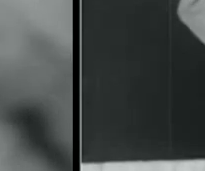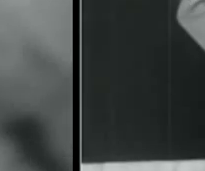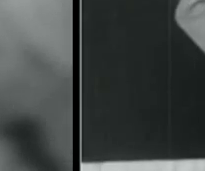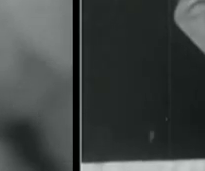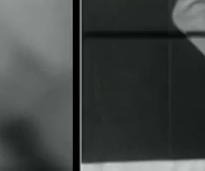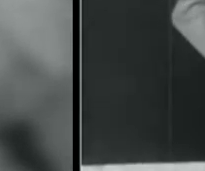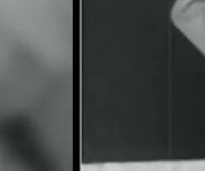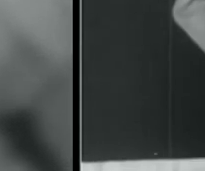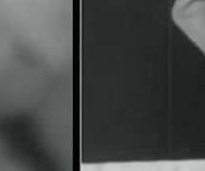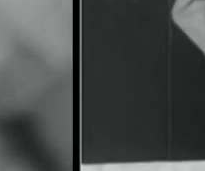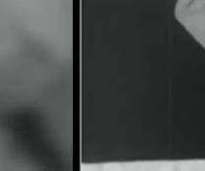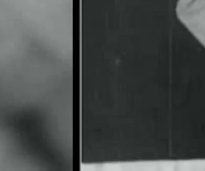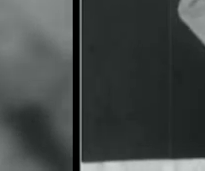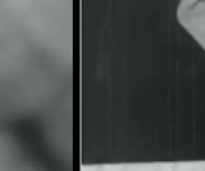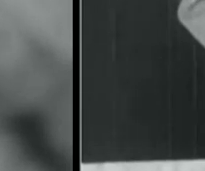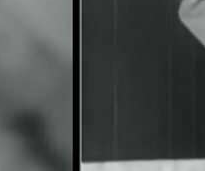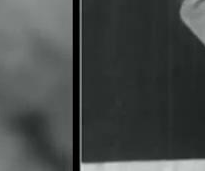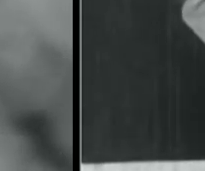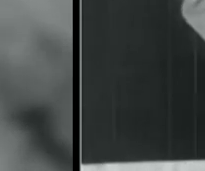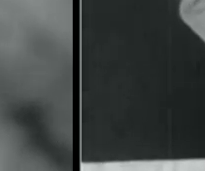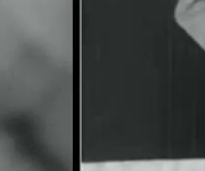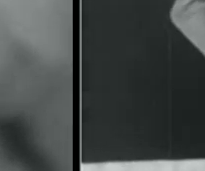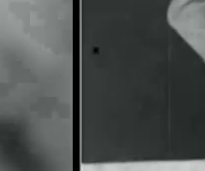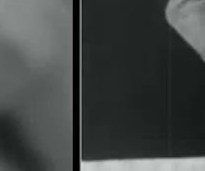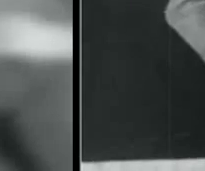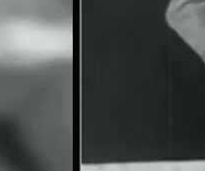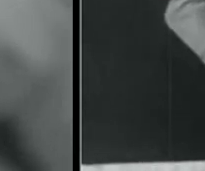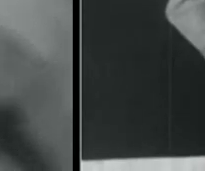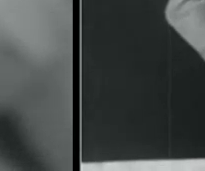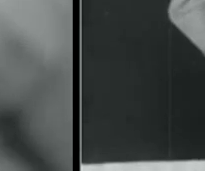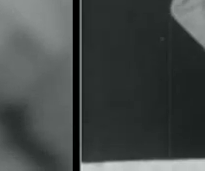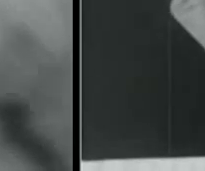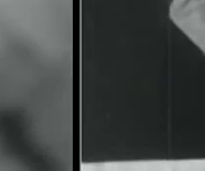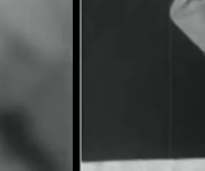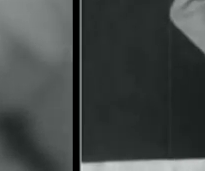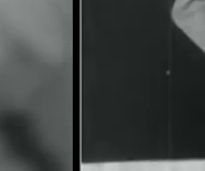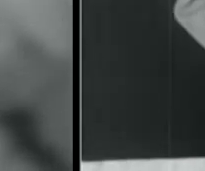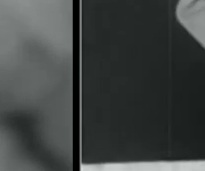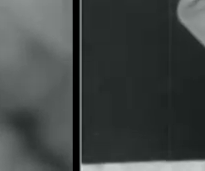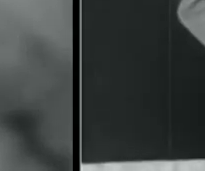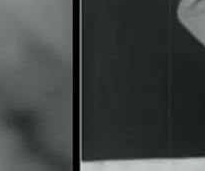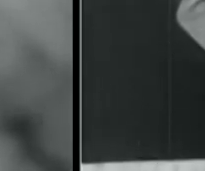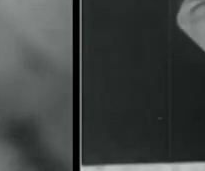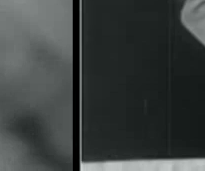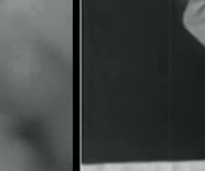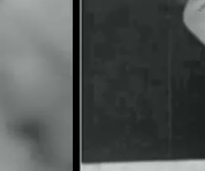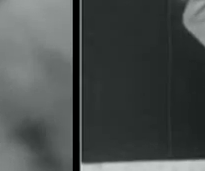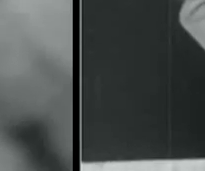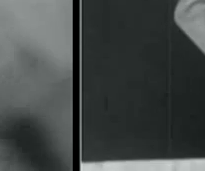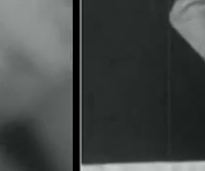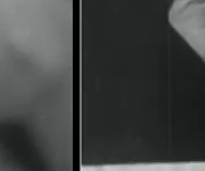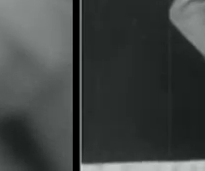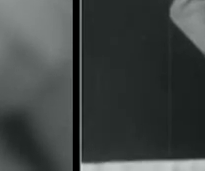Maßstab messen wie die üblichen diplomatischen politischen Besuche. Die Tatsache, dass ich heute nach Deutschland gekommen